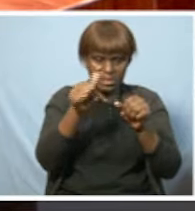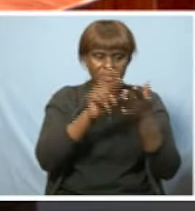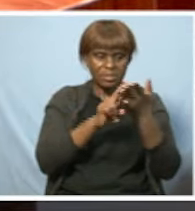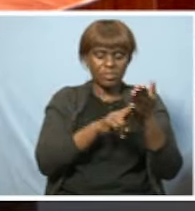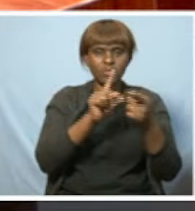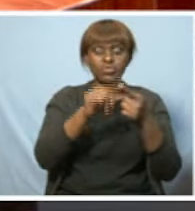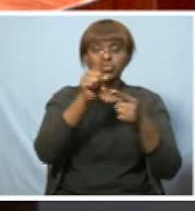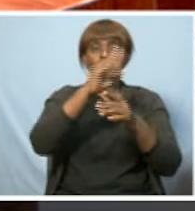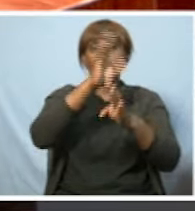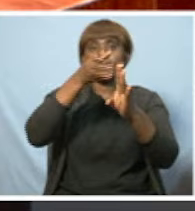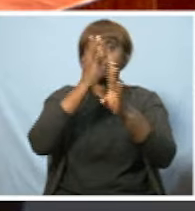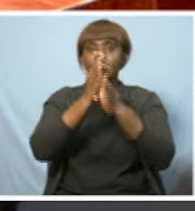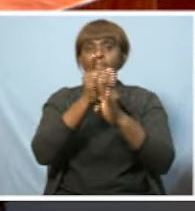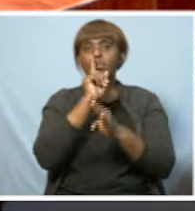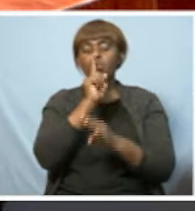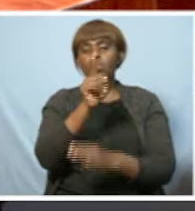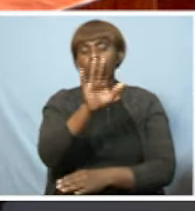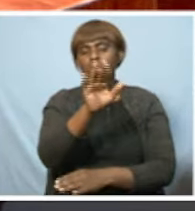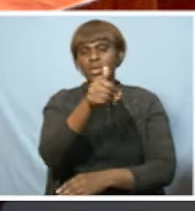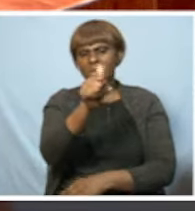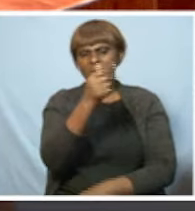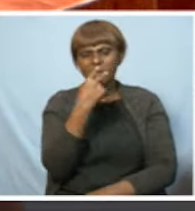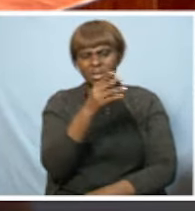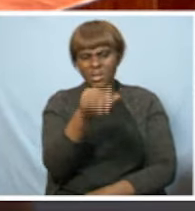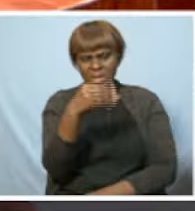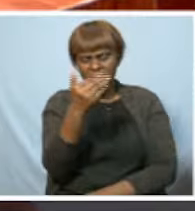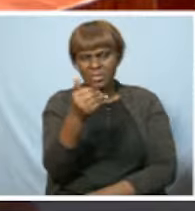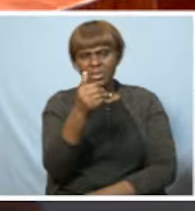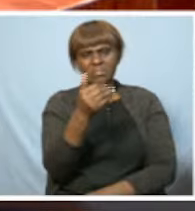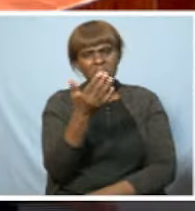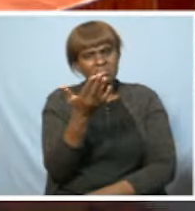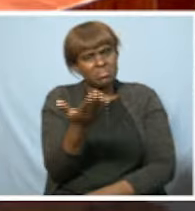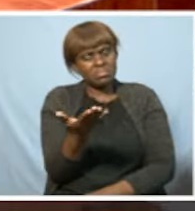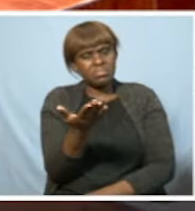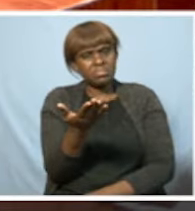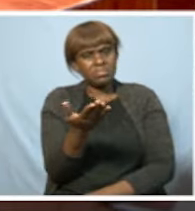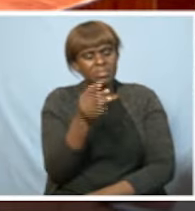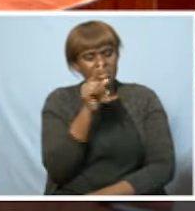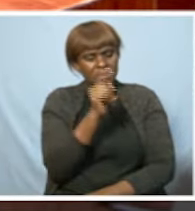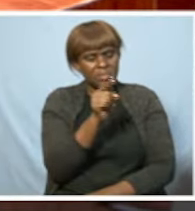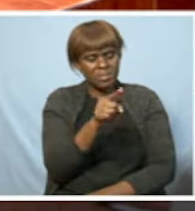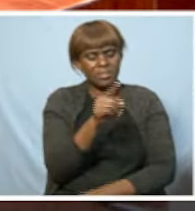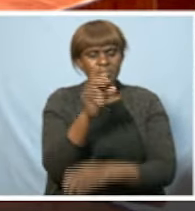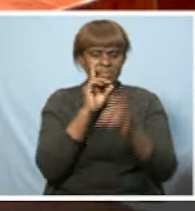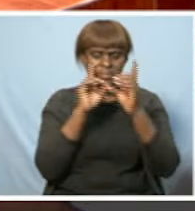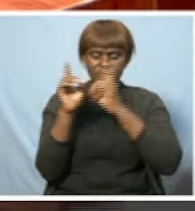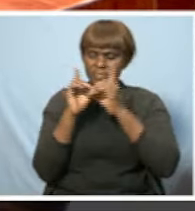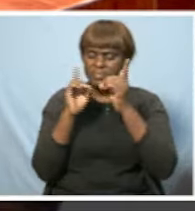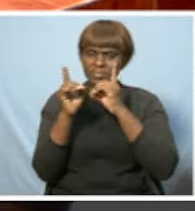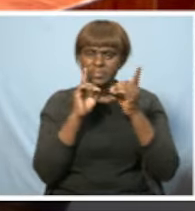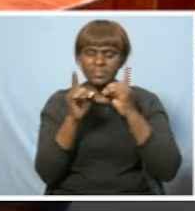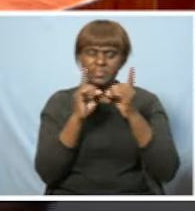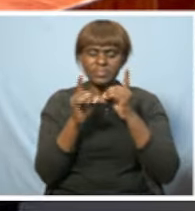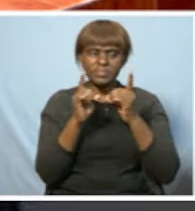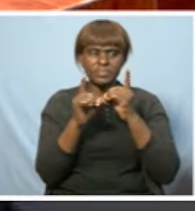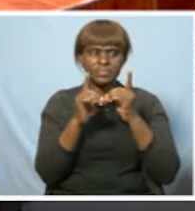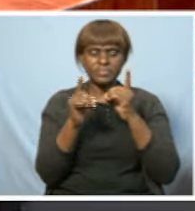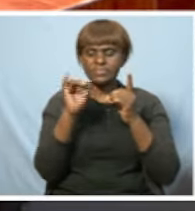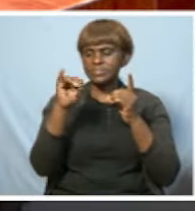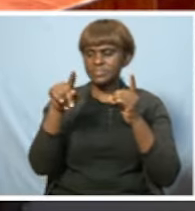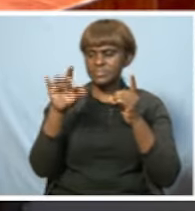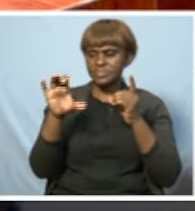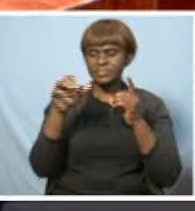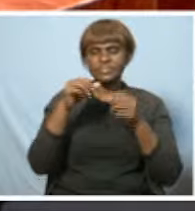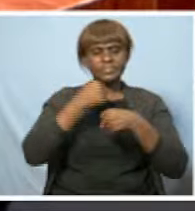direct. Do you give him latitude, the space, when an IPC is